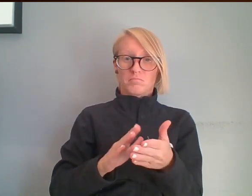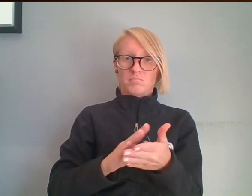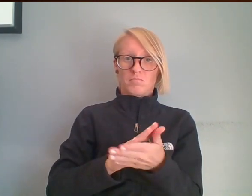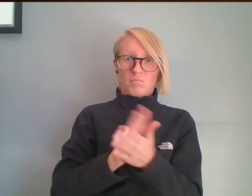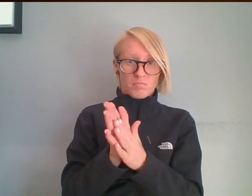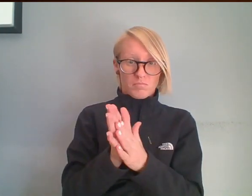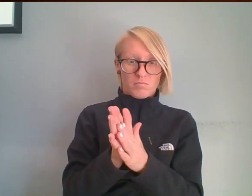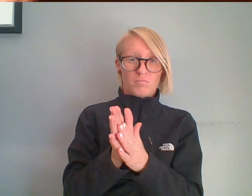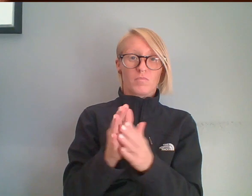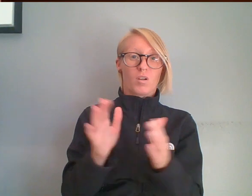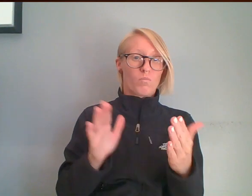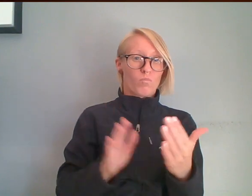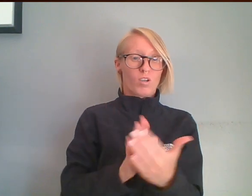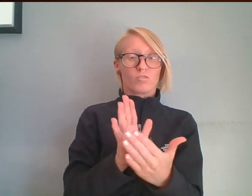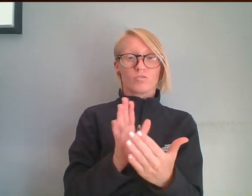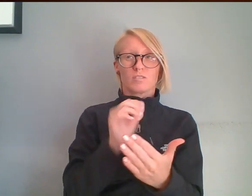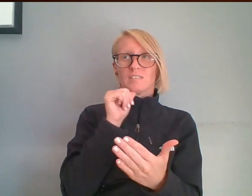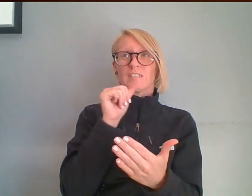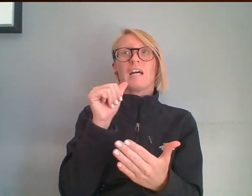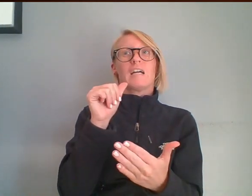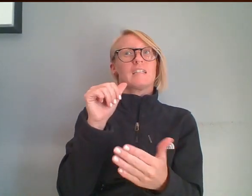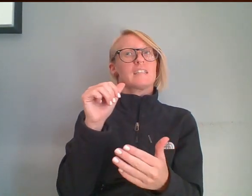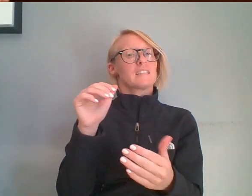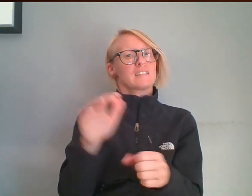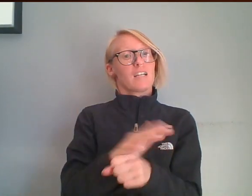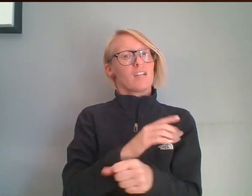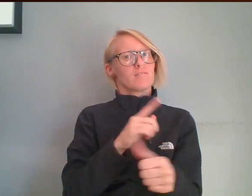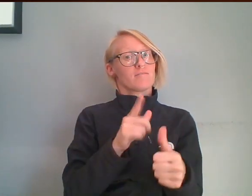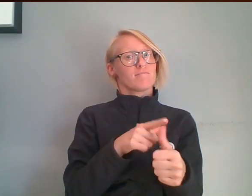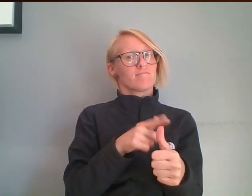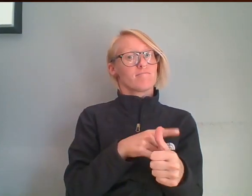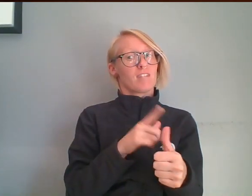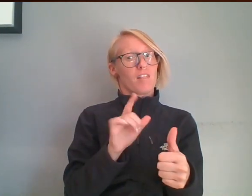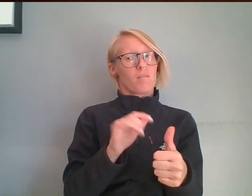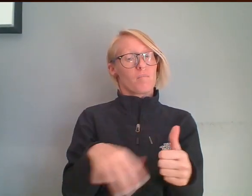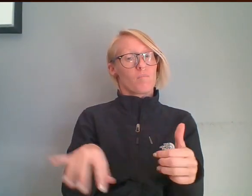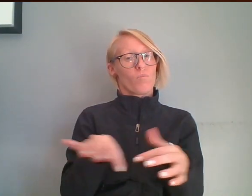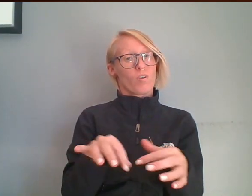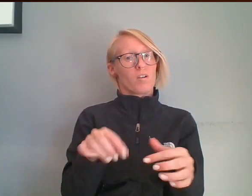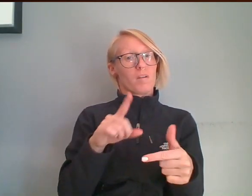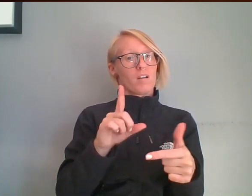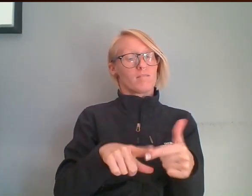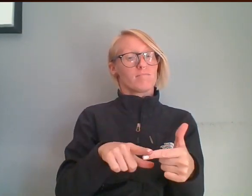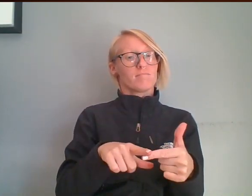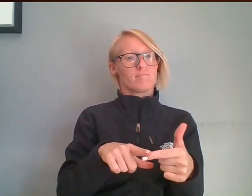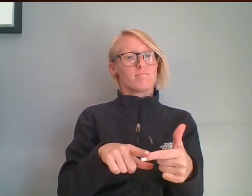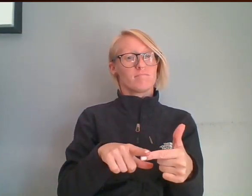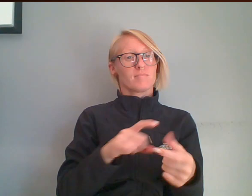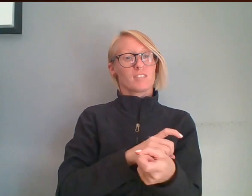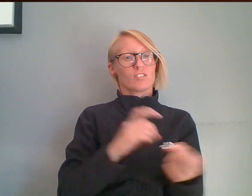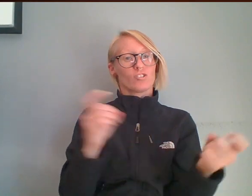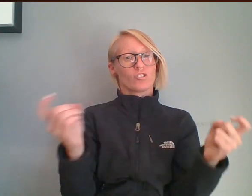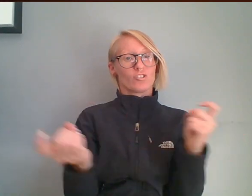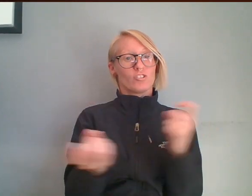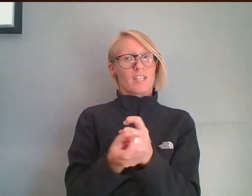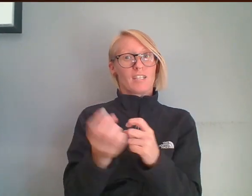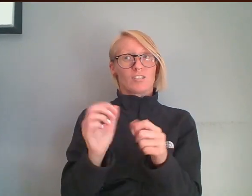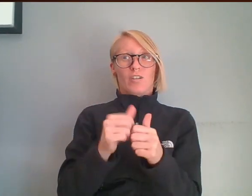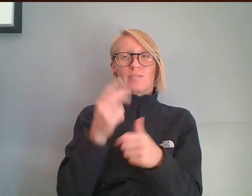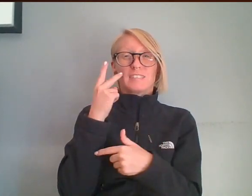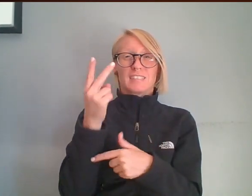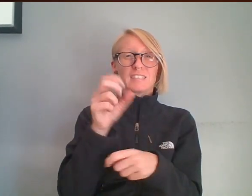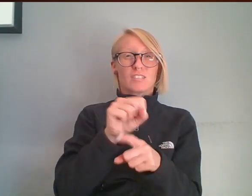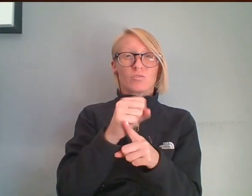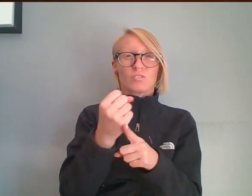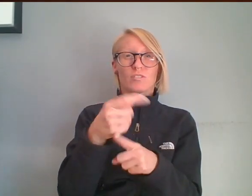enough. Getting out of our own way is important, but the second step of our process has us change how we see the